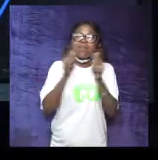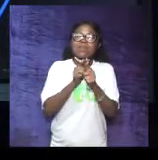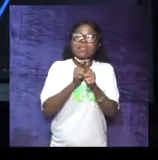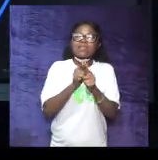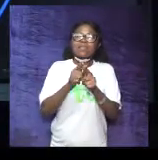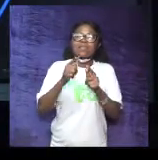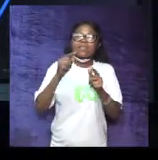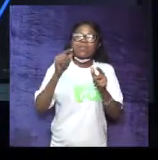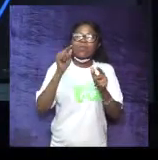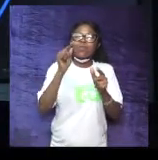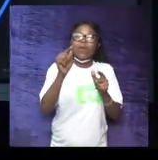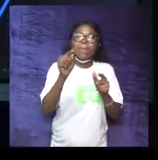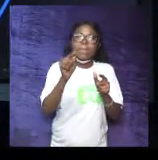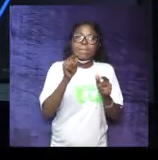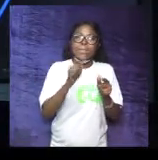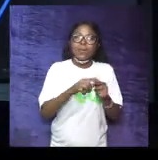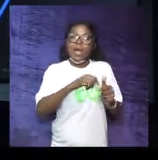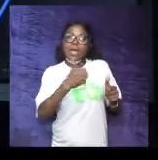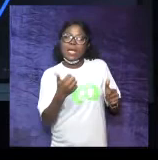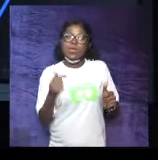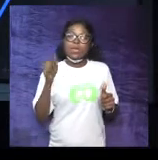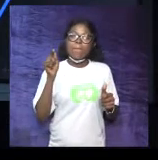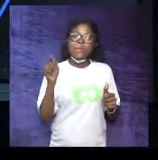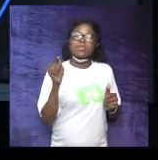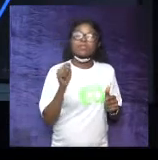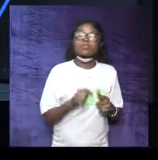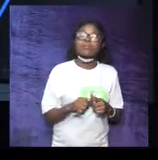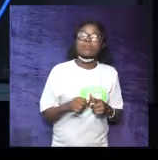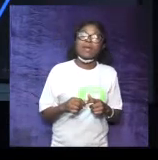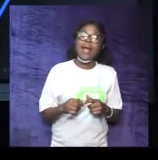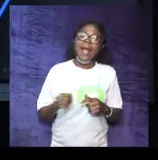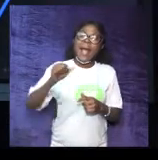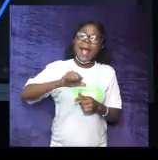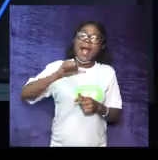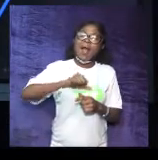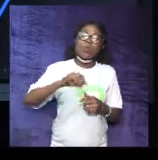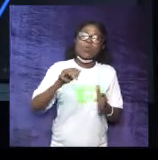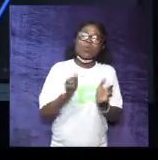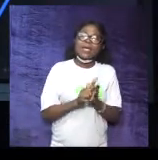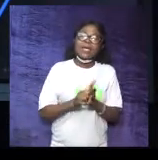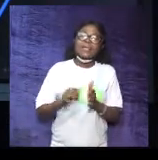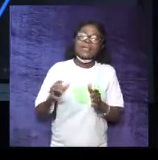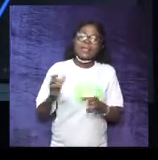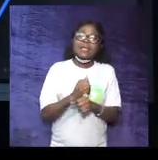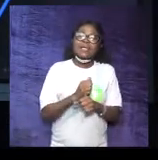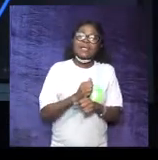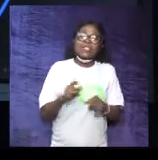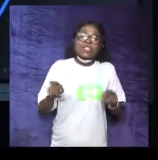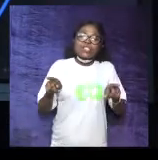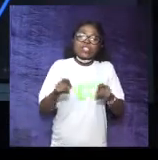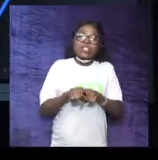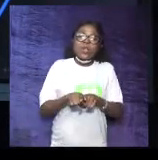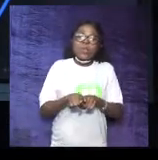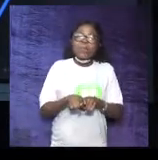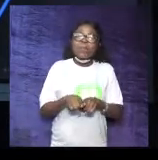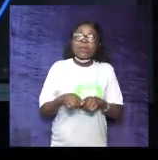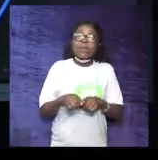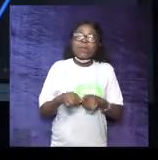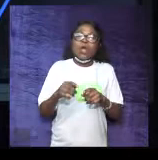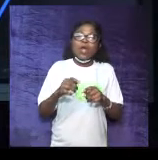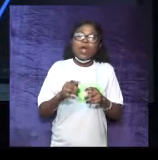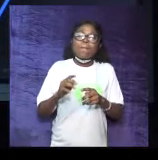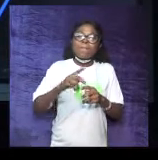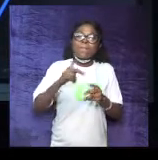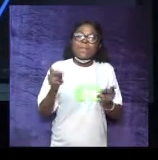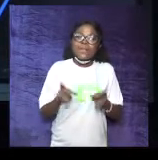at this point. To know corresponding angles, angles that occupy the same position, if we are to divide this